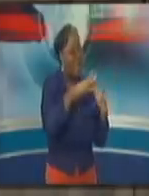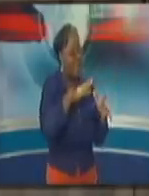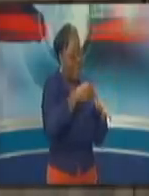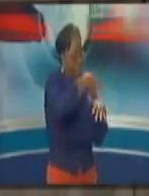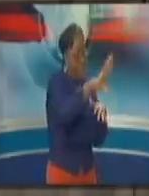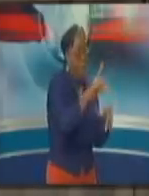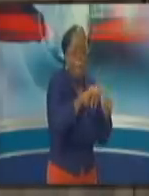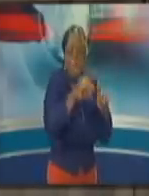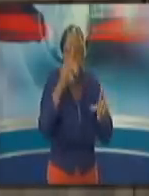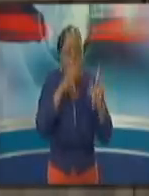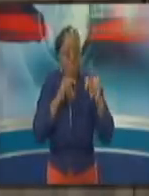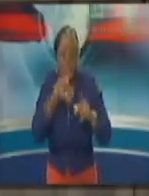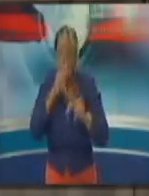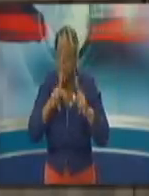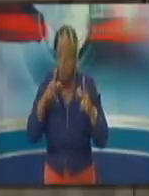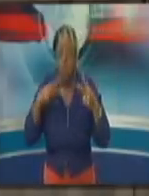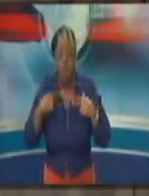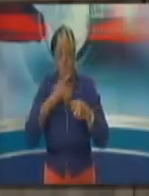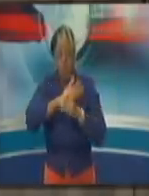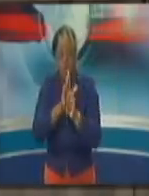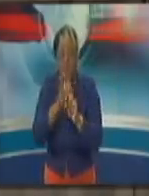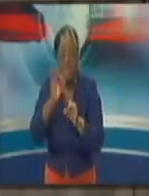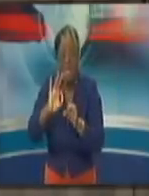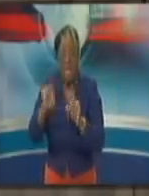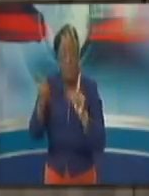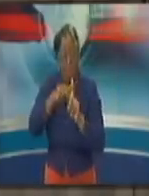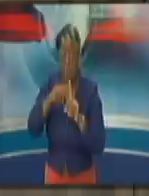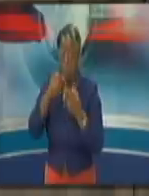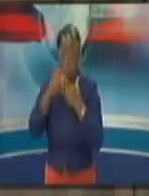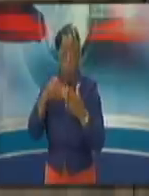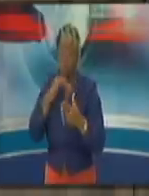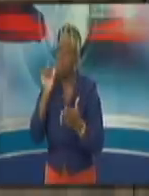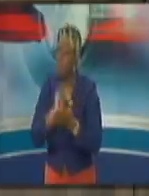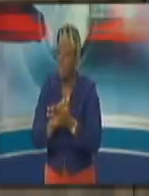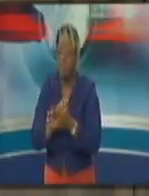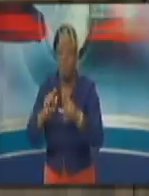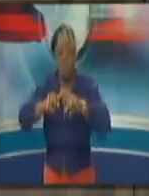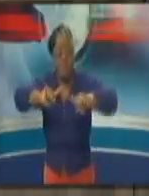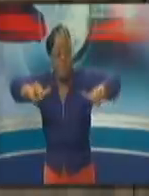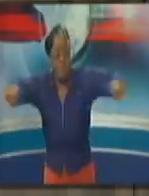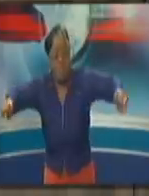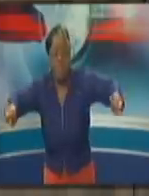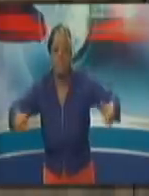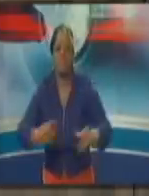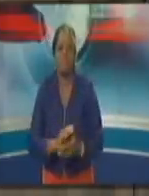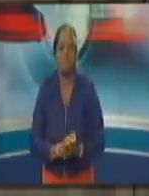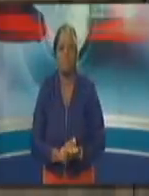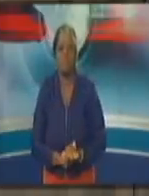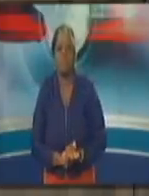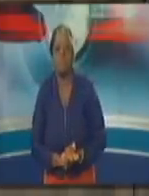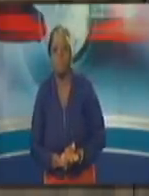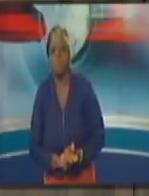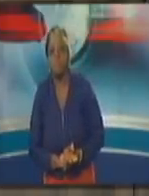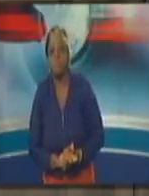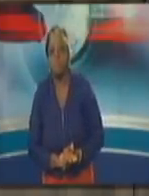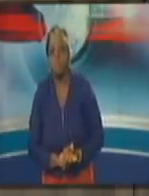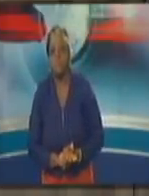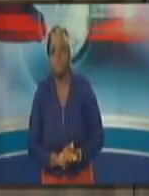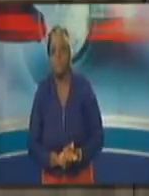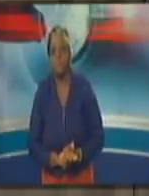start, CAFA receives tests generally after the onset of symptoms. PCR tests work best, and we know this,